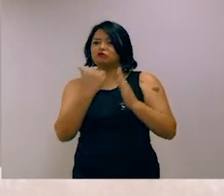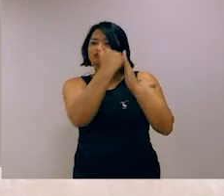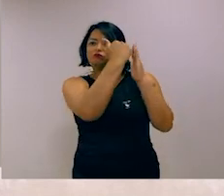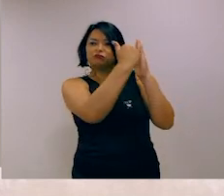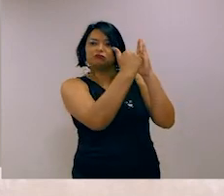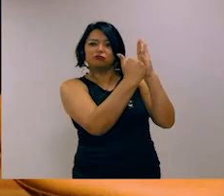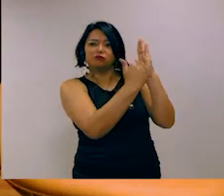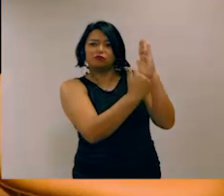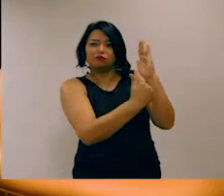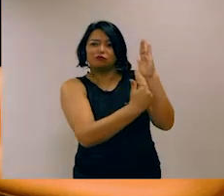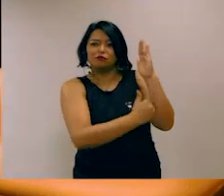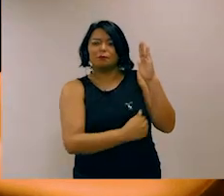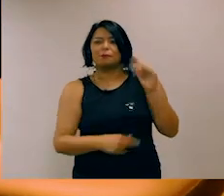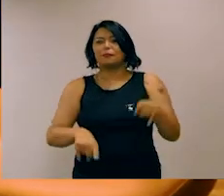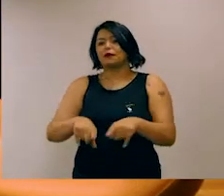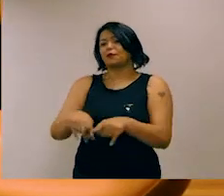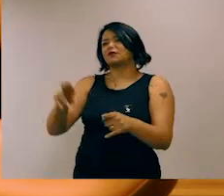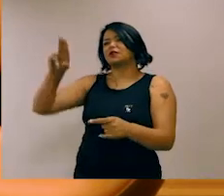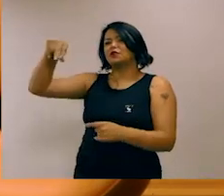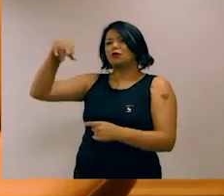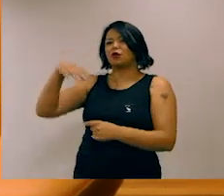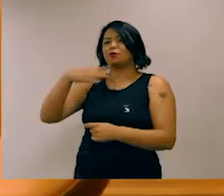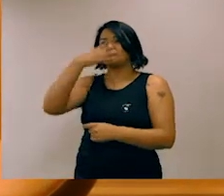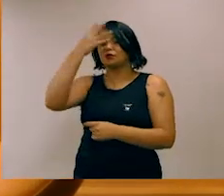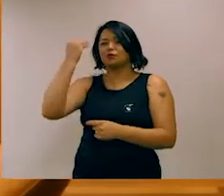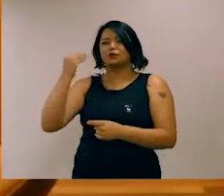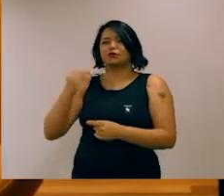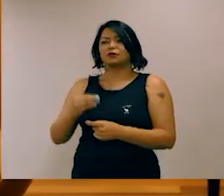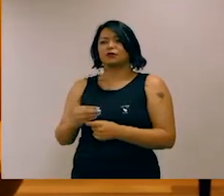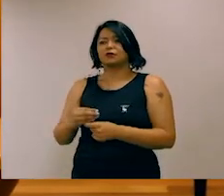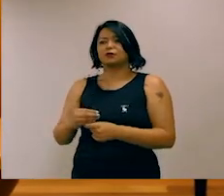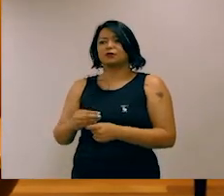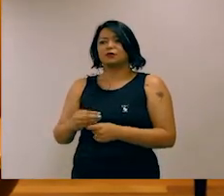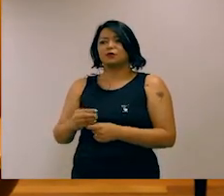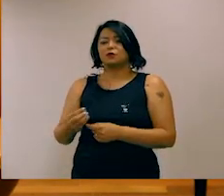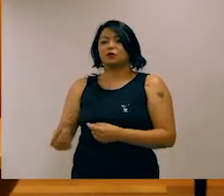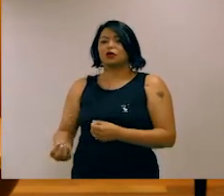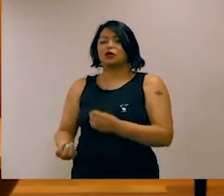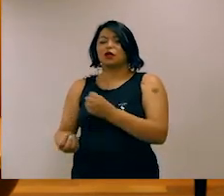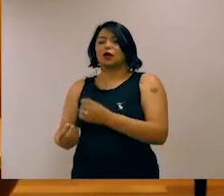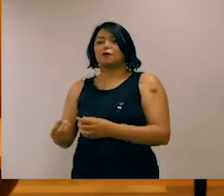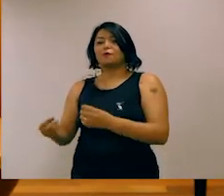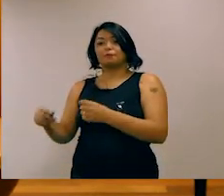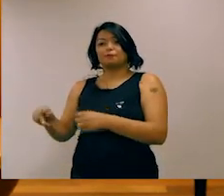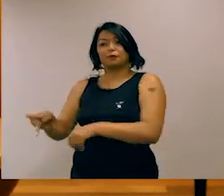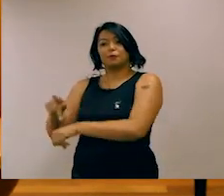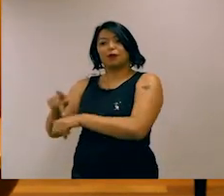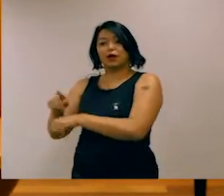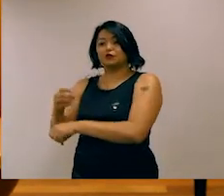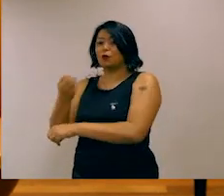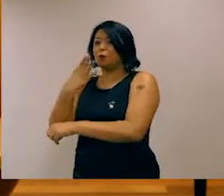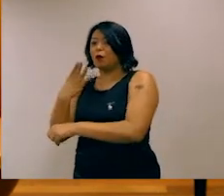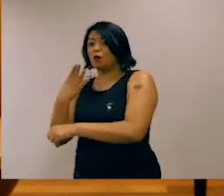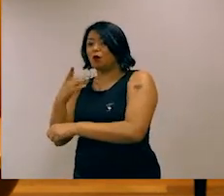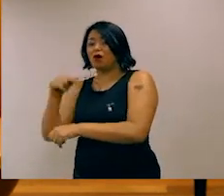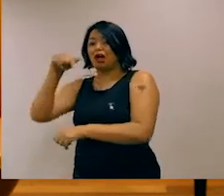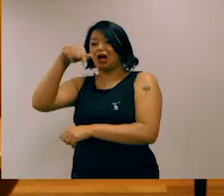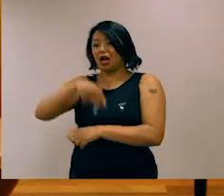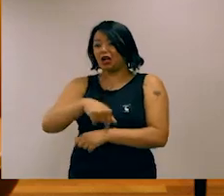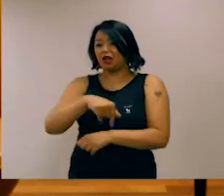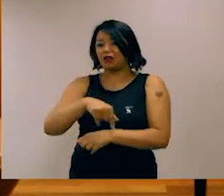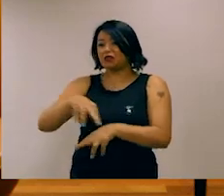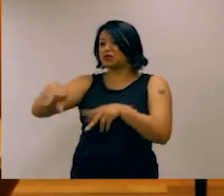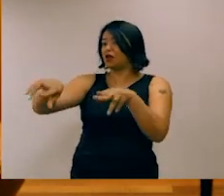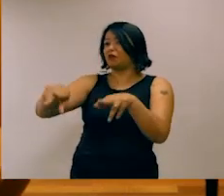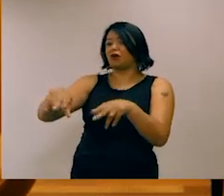that whatever worked somewhere else in the world will work on your audience as well. So now Ilan will take